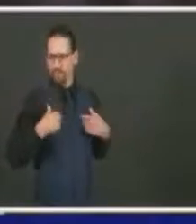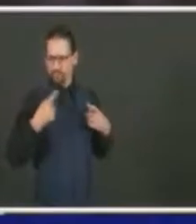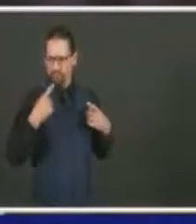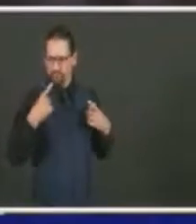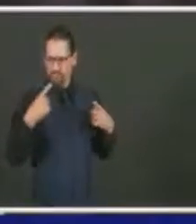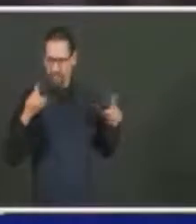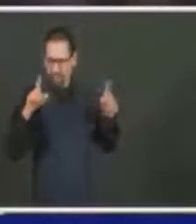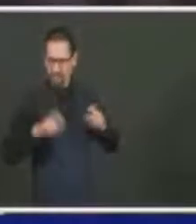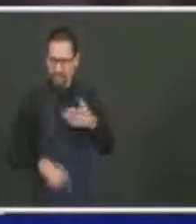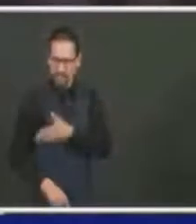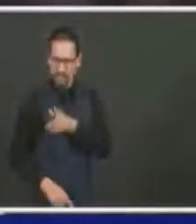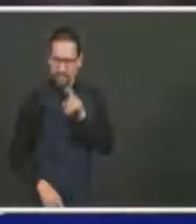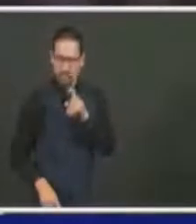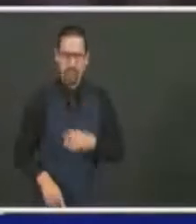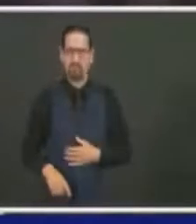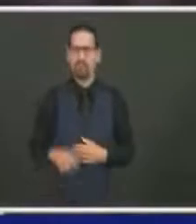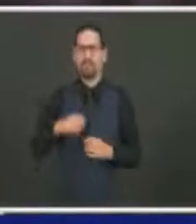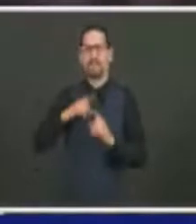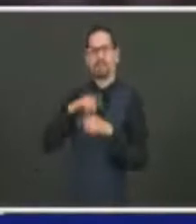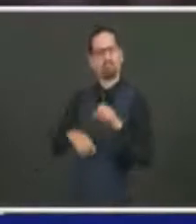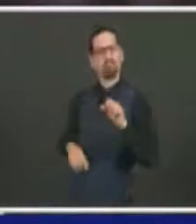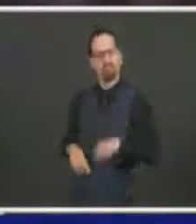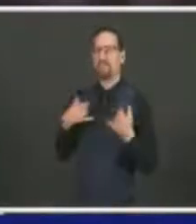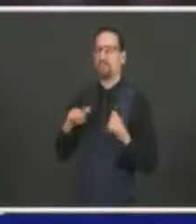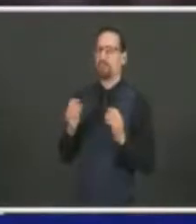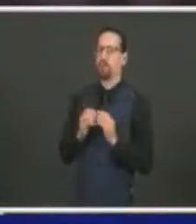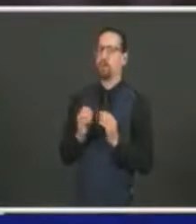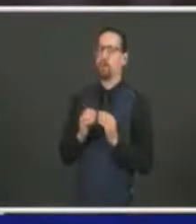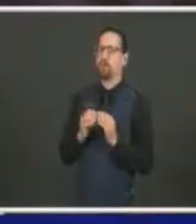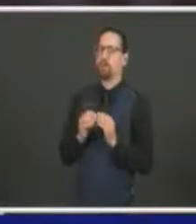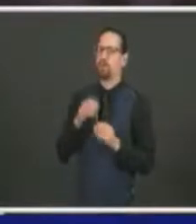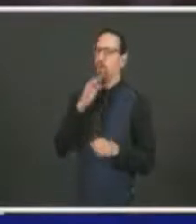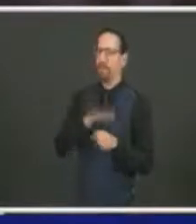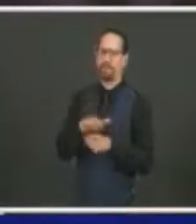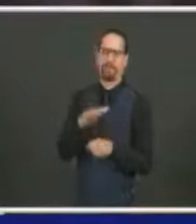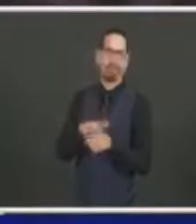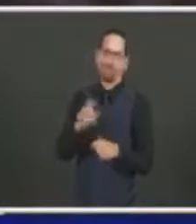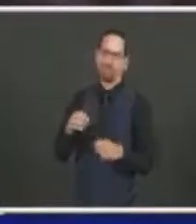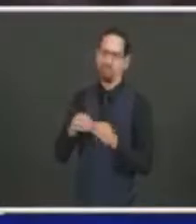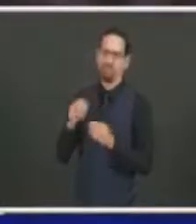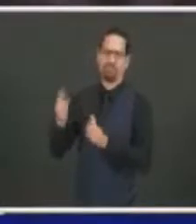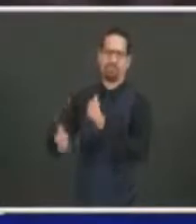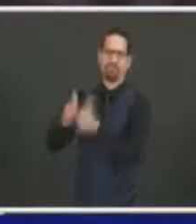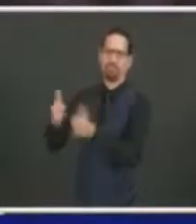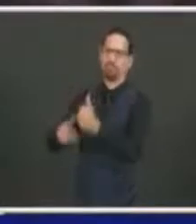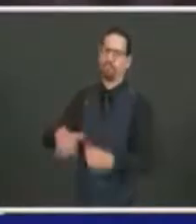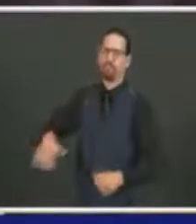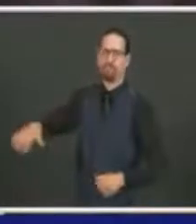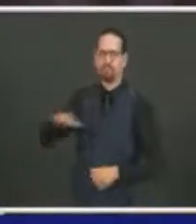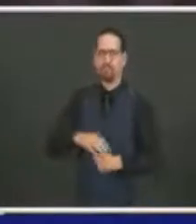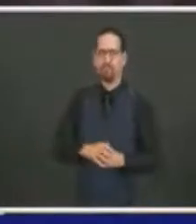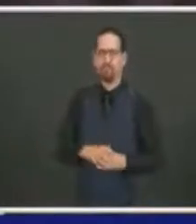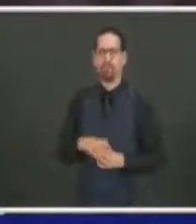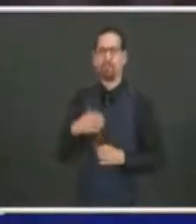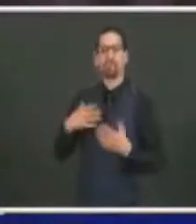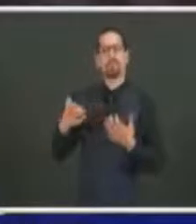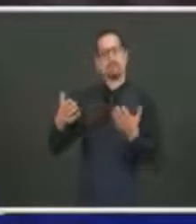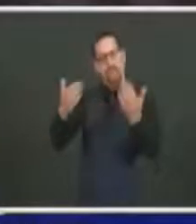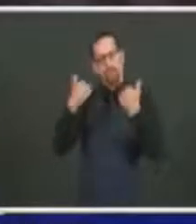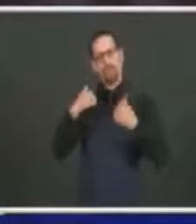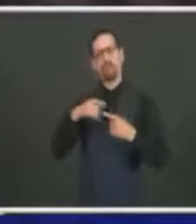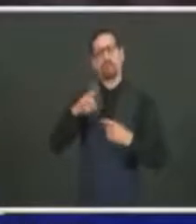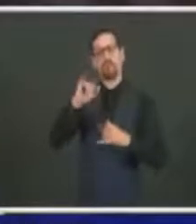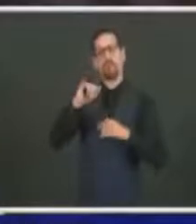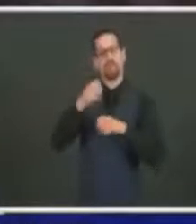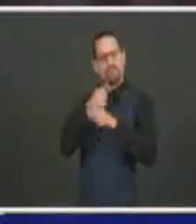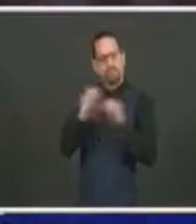That's exactly where I want to go next. And I think it could be a selling point for Rhode Island. Come here and safely vacation. Come